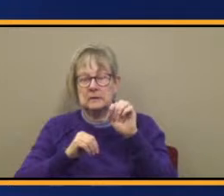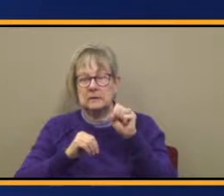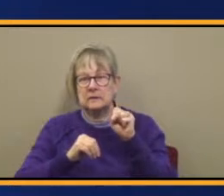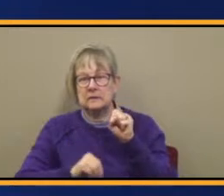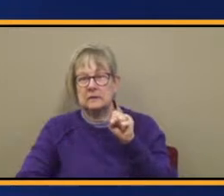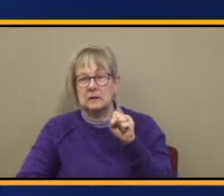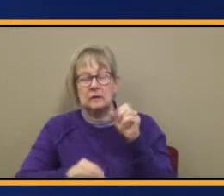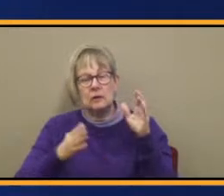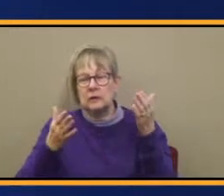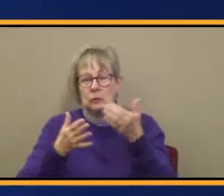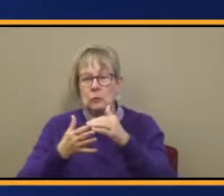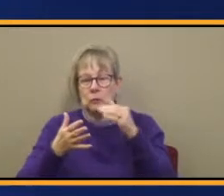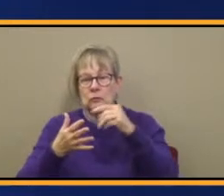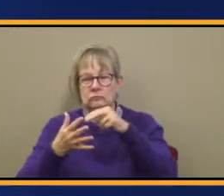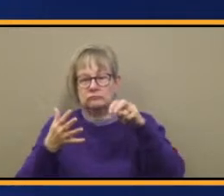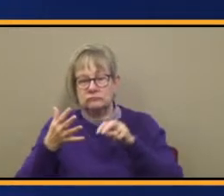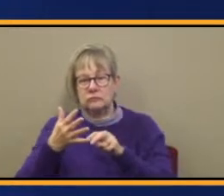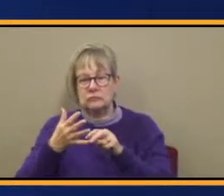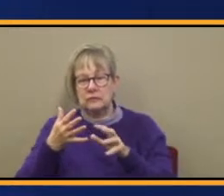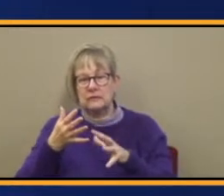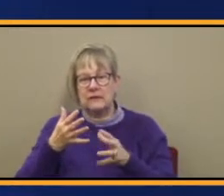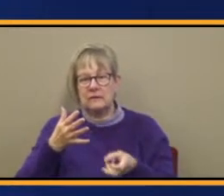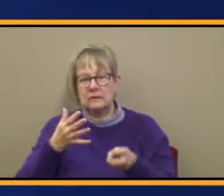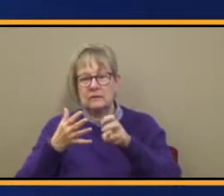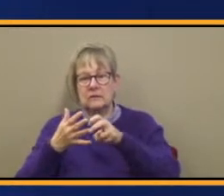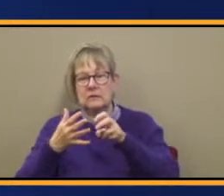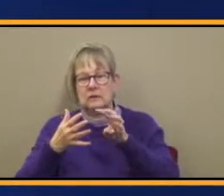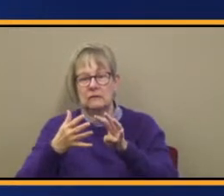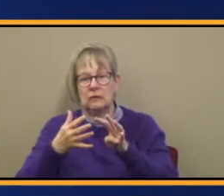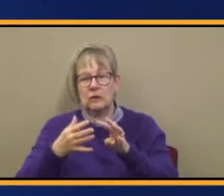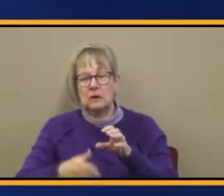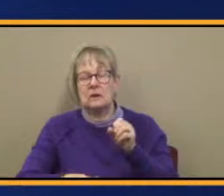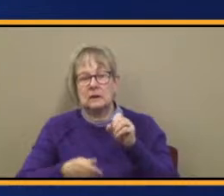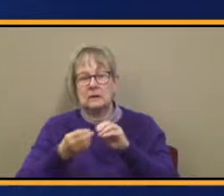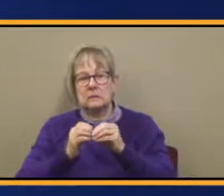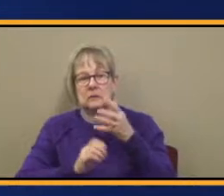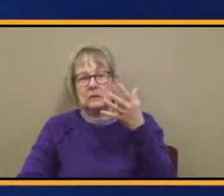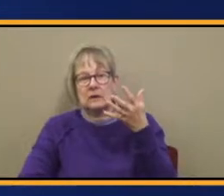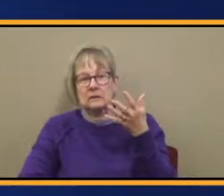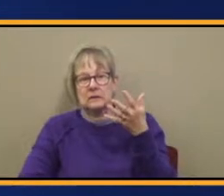We'll go to item 5 and then we'll come back to 4. Thank you. Item 5.